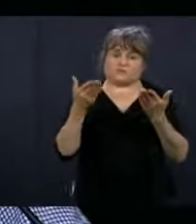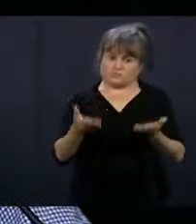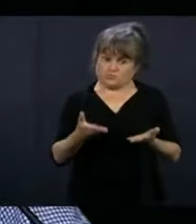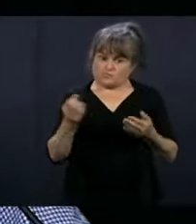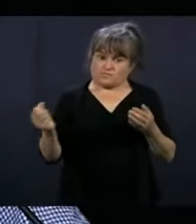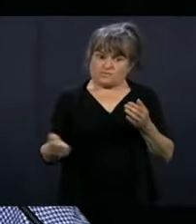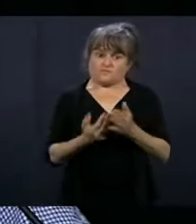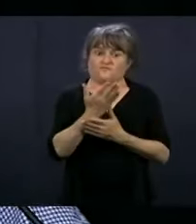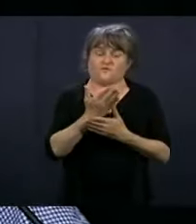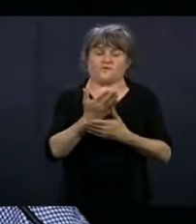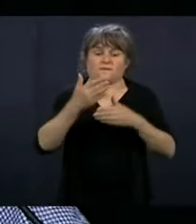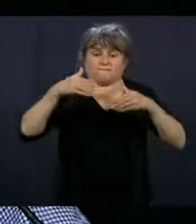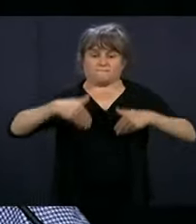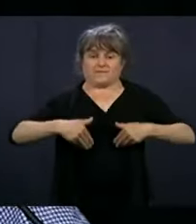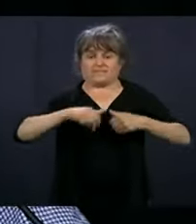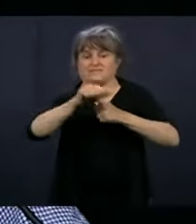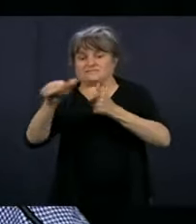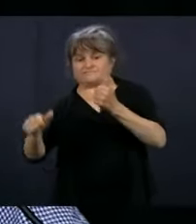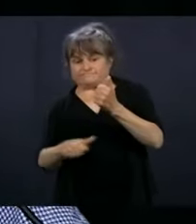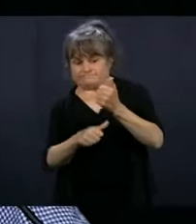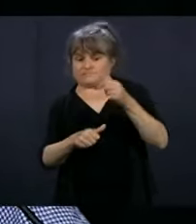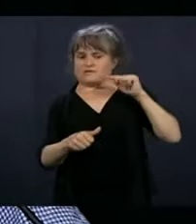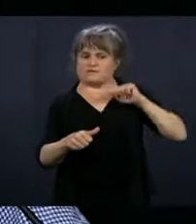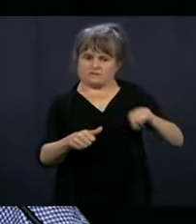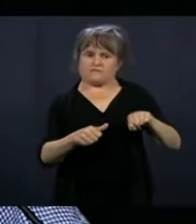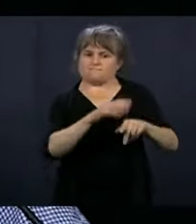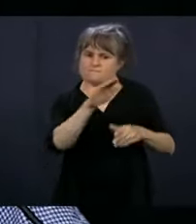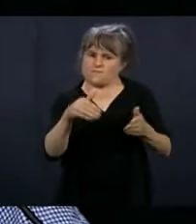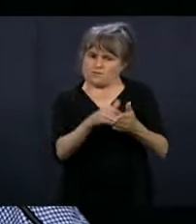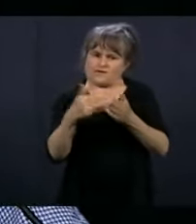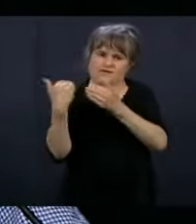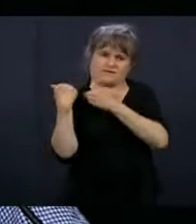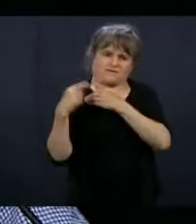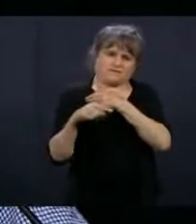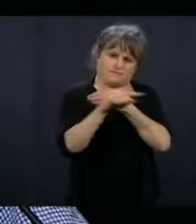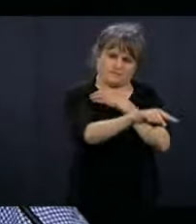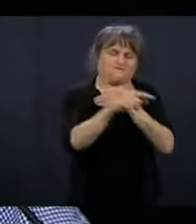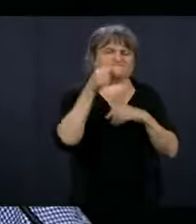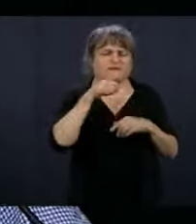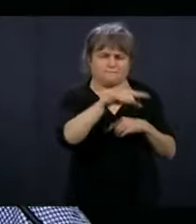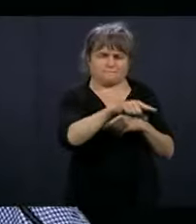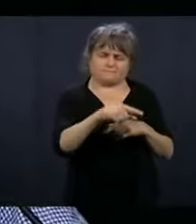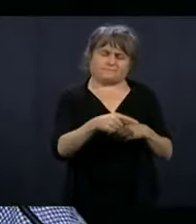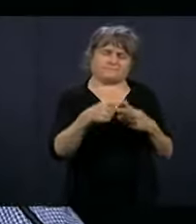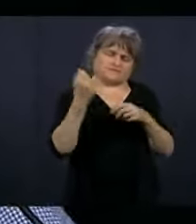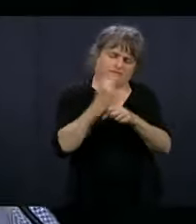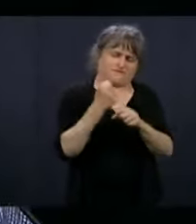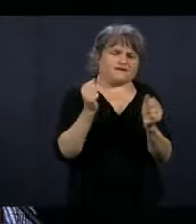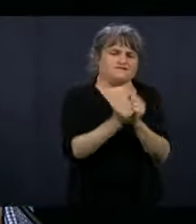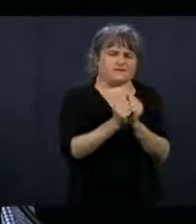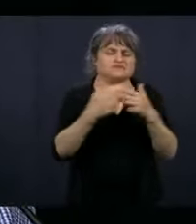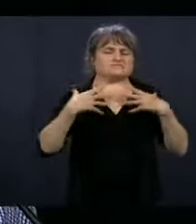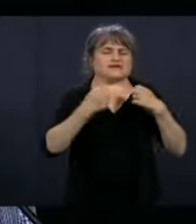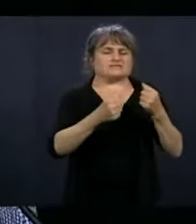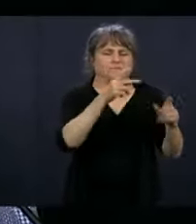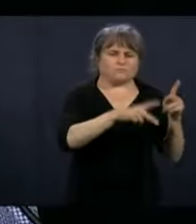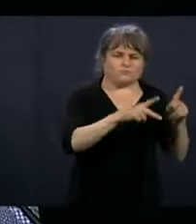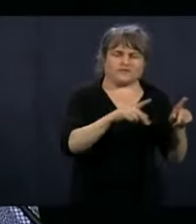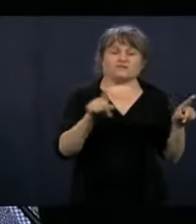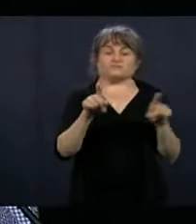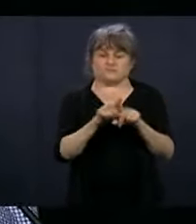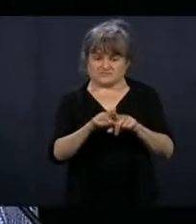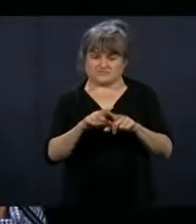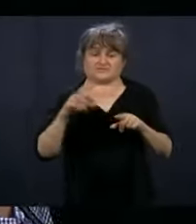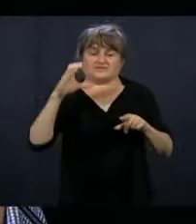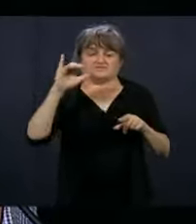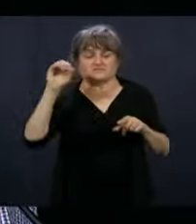deputy minister who is going to be coming to Montreal and who is going to be working with the different establishments together with public health in order